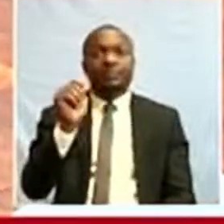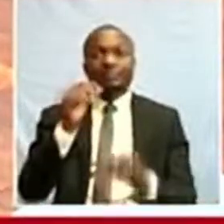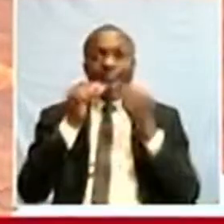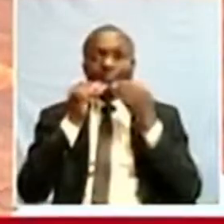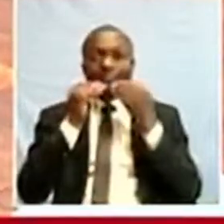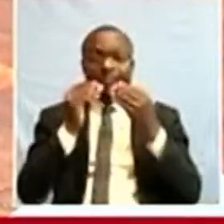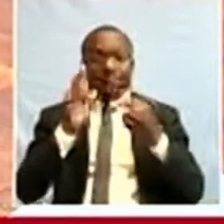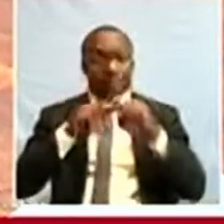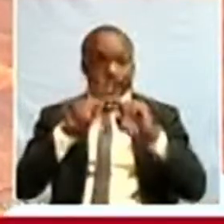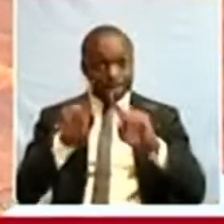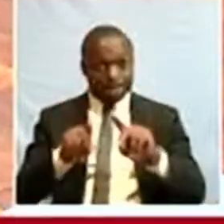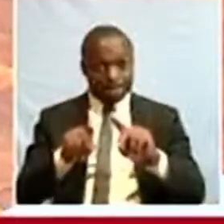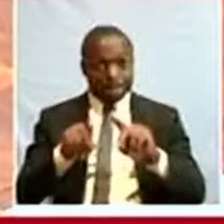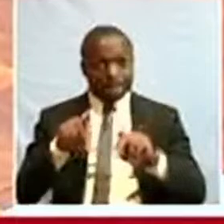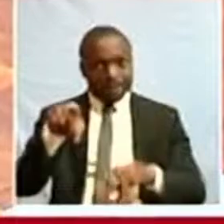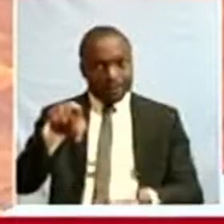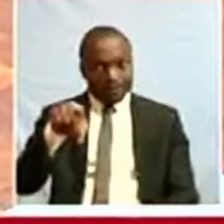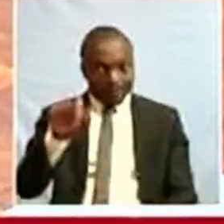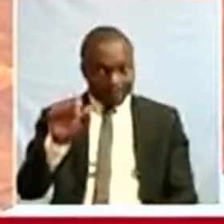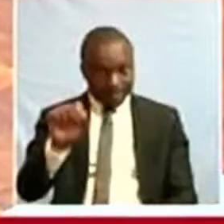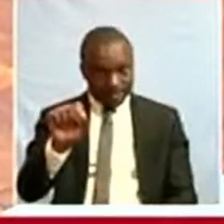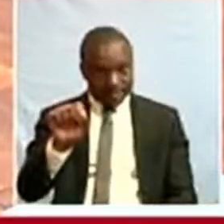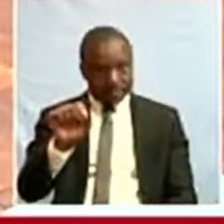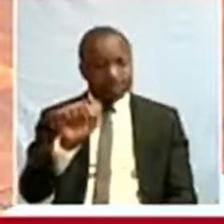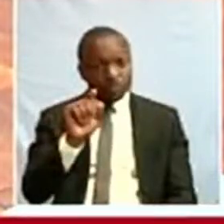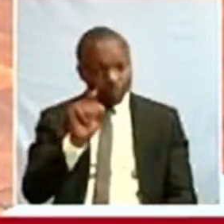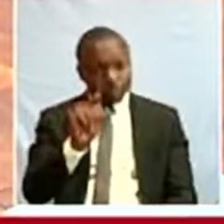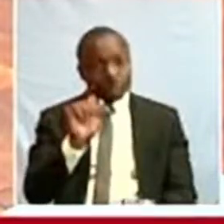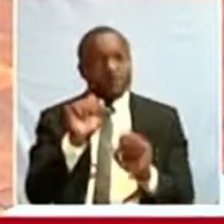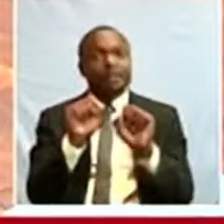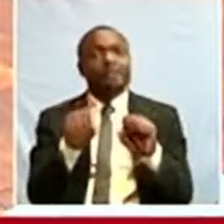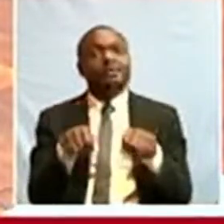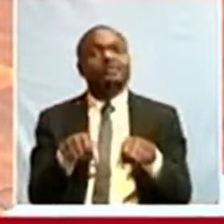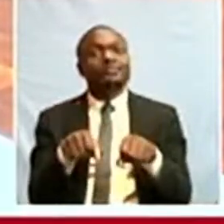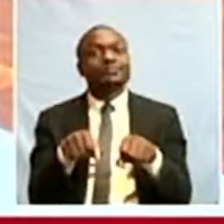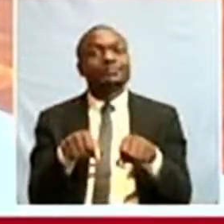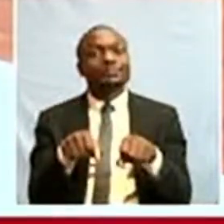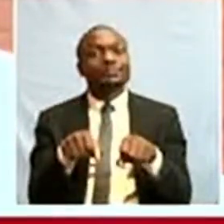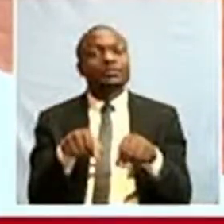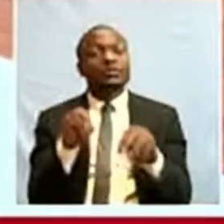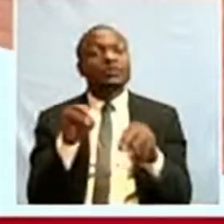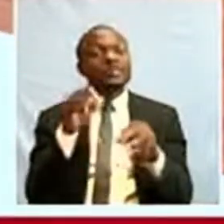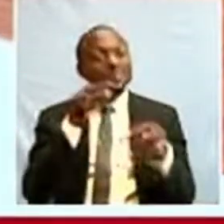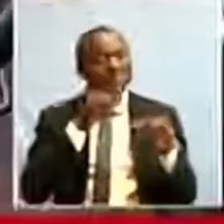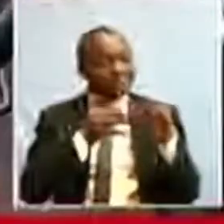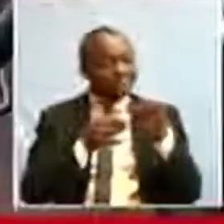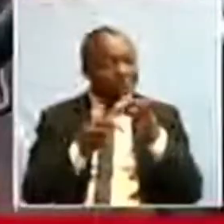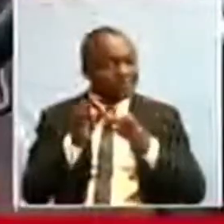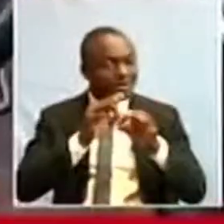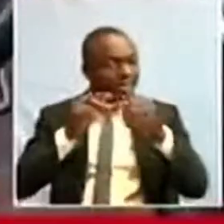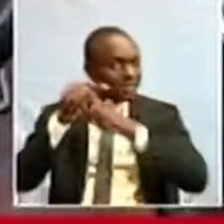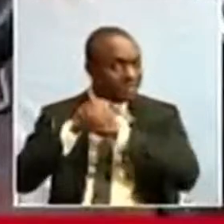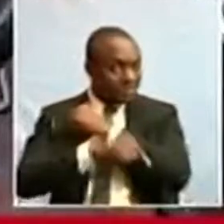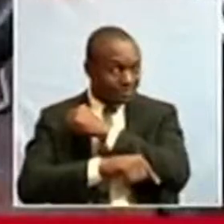Chair. Controlling officer, maybe you can, in more detail,